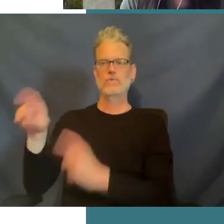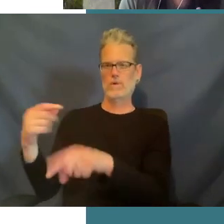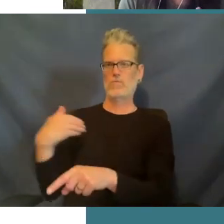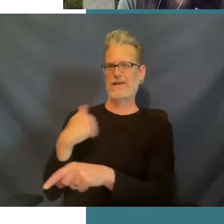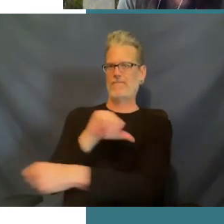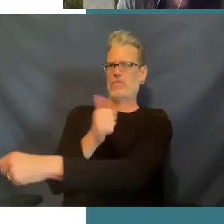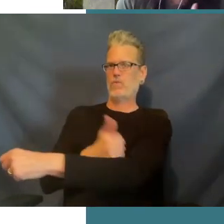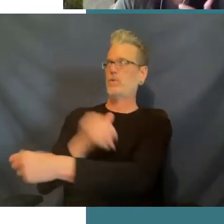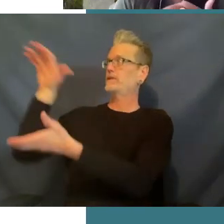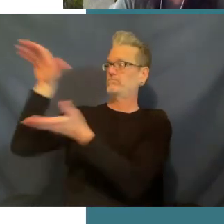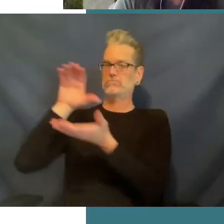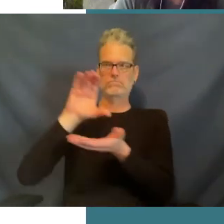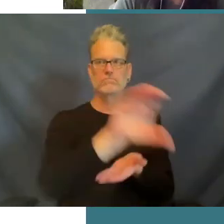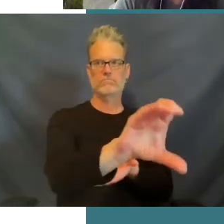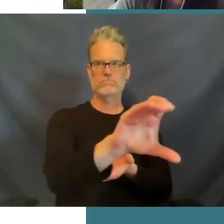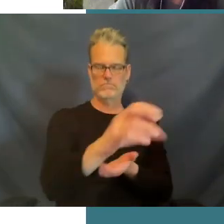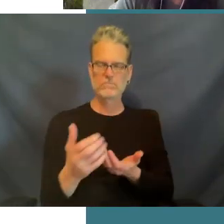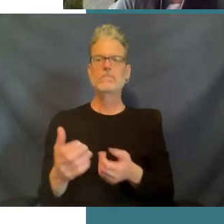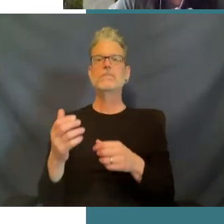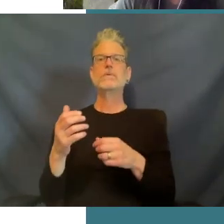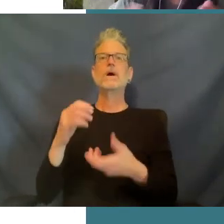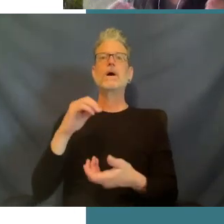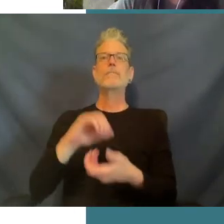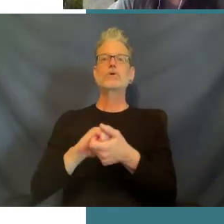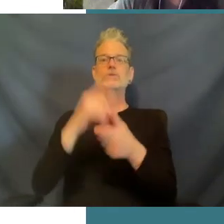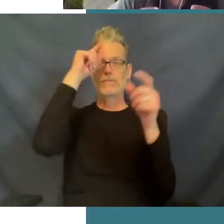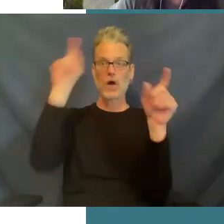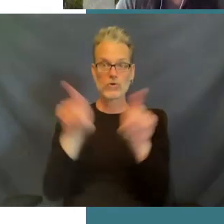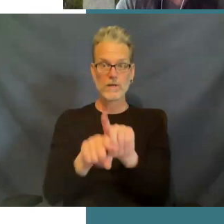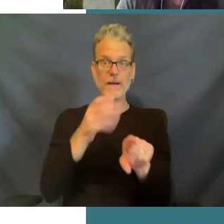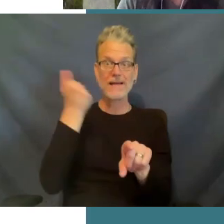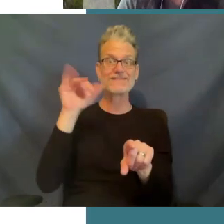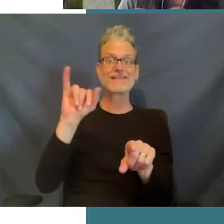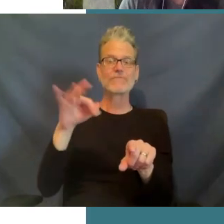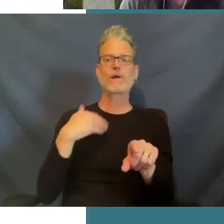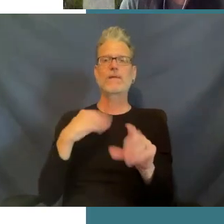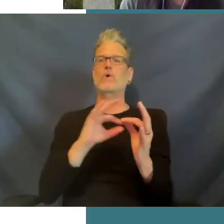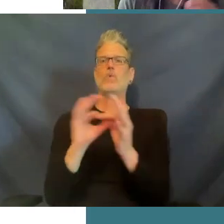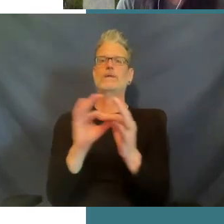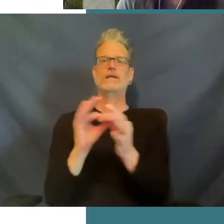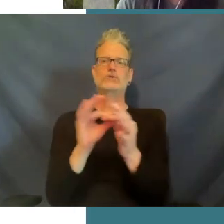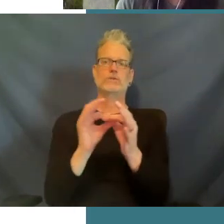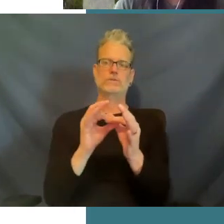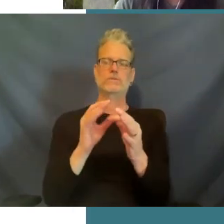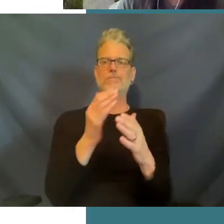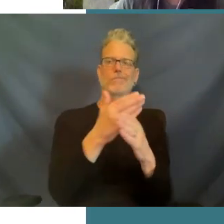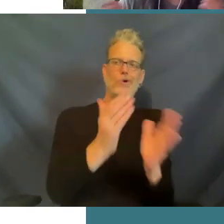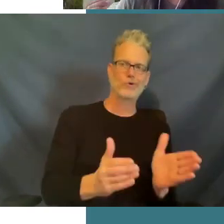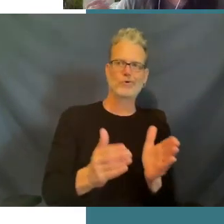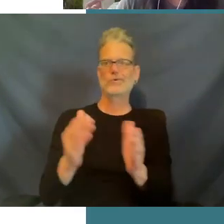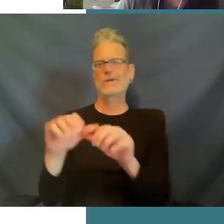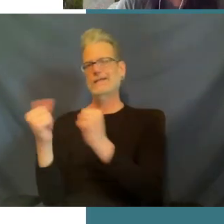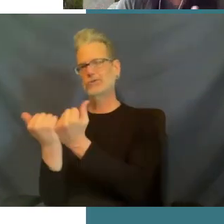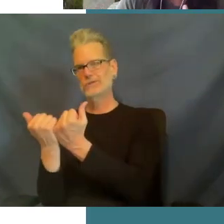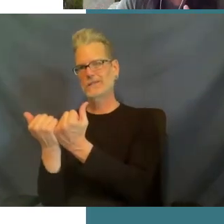out. And partnership agreements are best if there's going to be lots of coordination between the partner and the agency. So